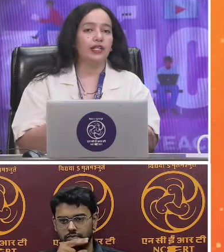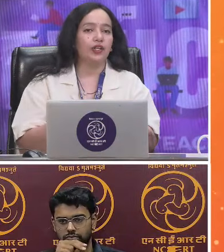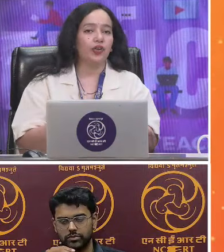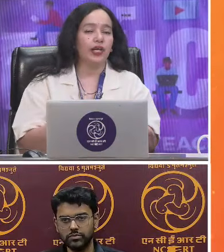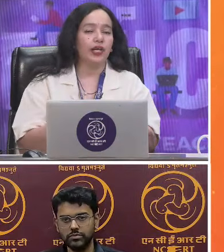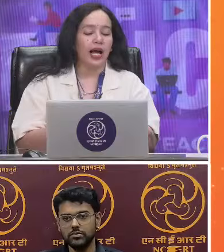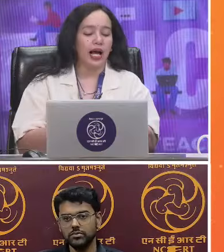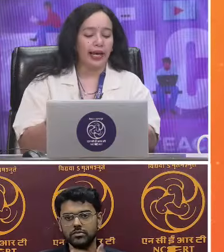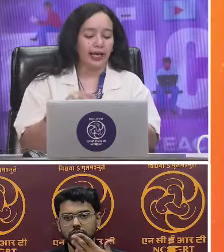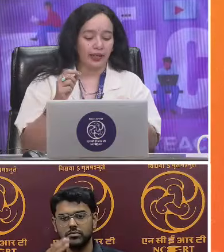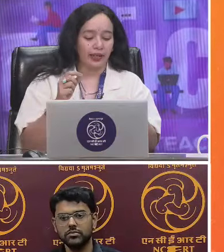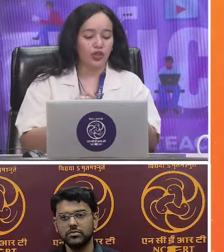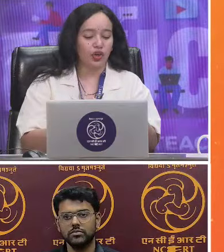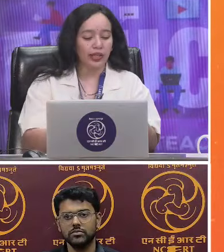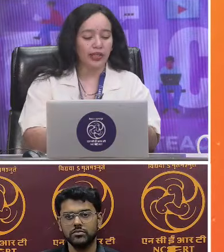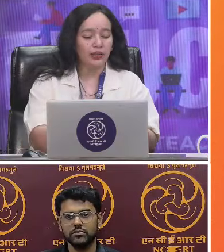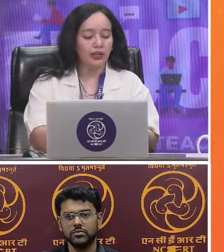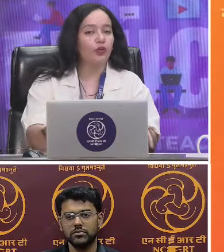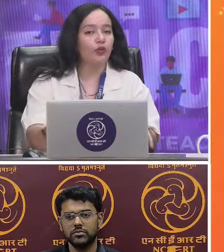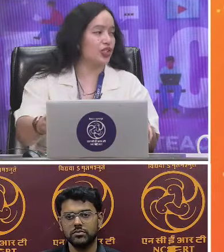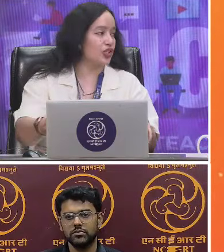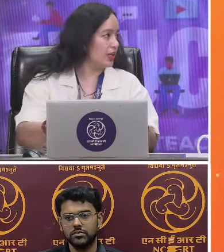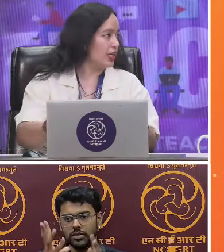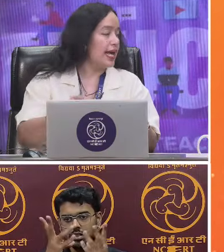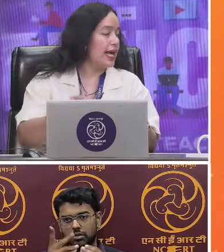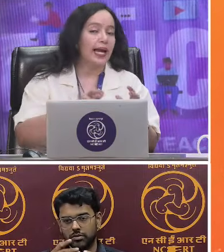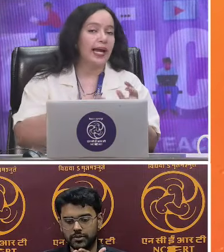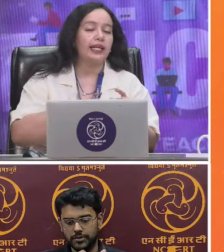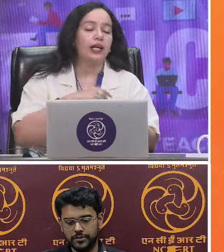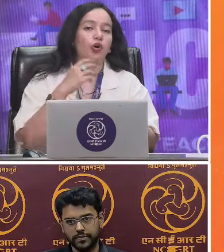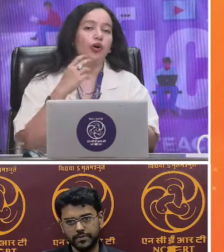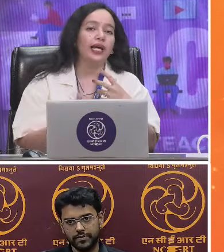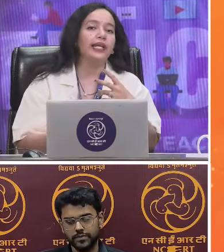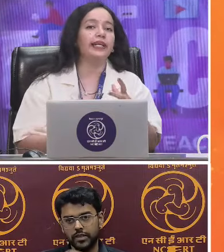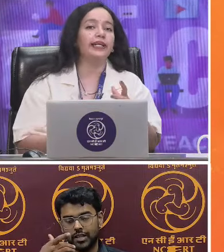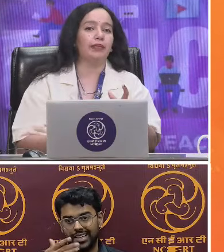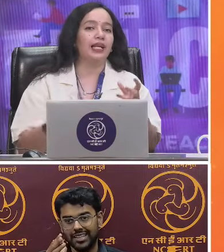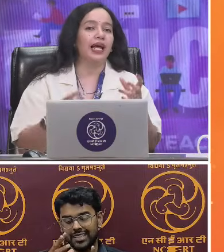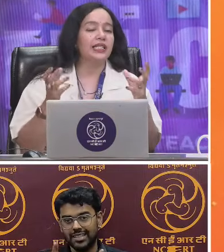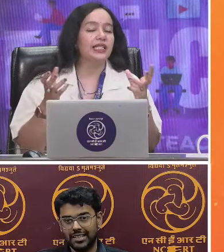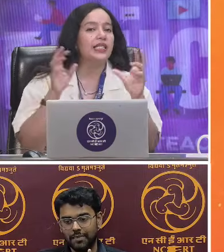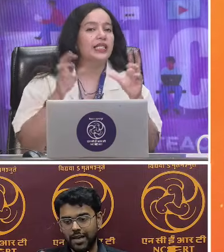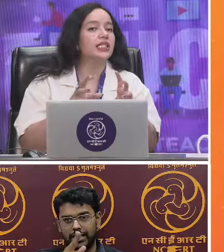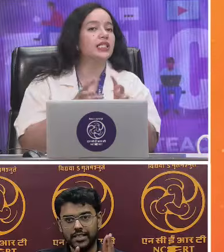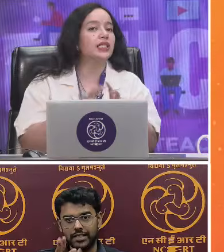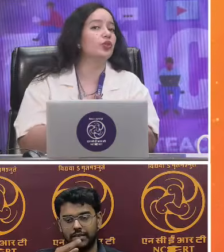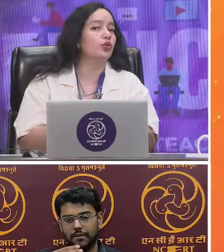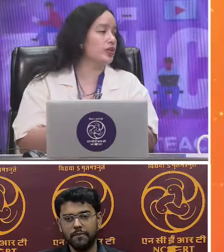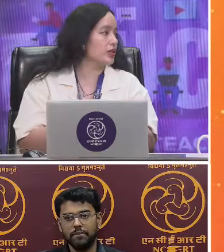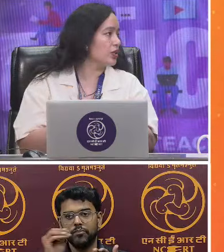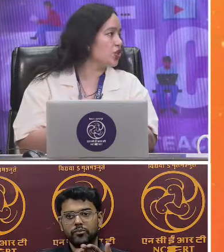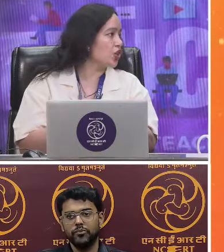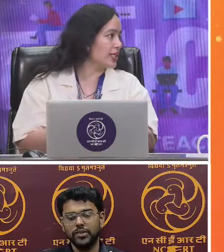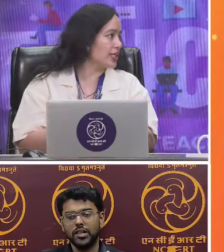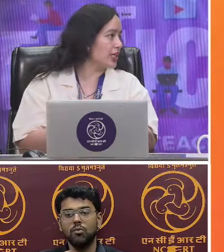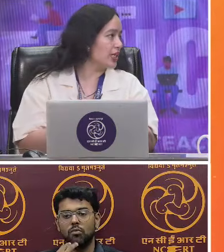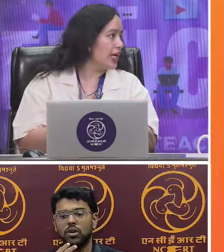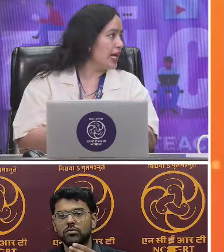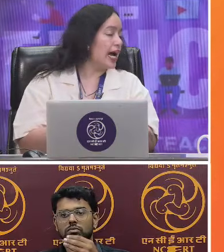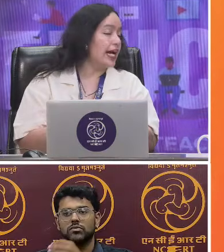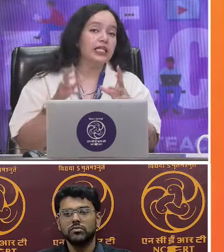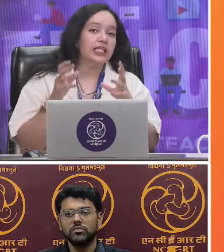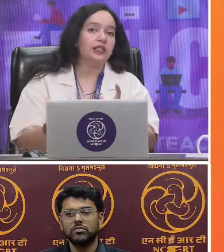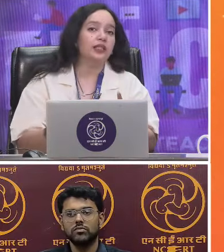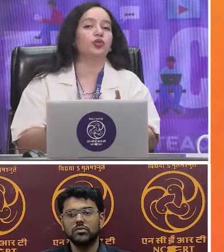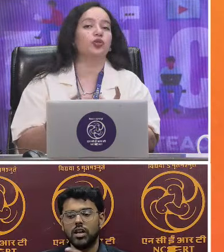and later on I record the calculation. Oh. And on the editing table I just insert those shots. Okay.